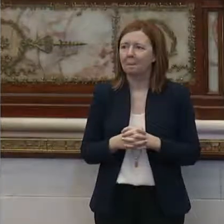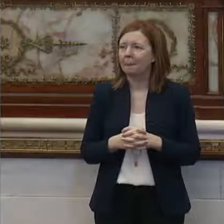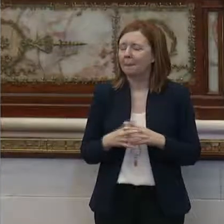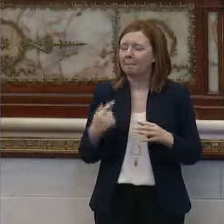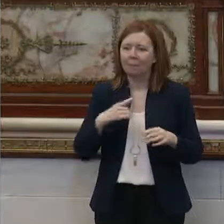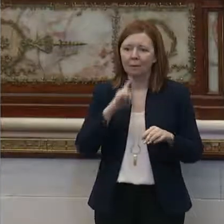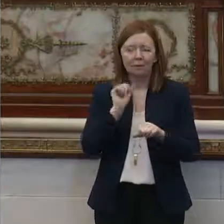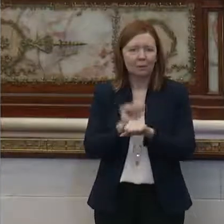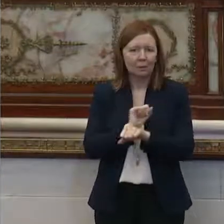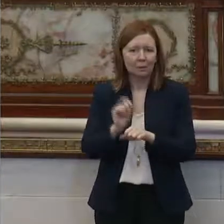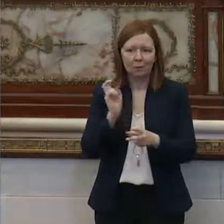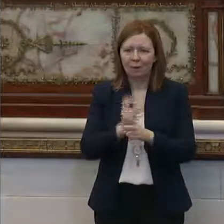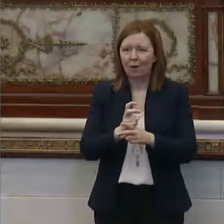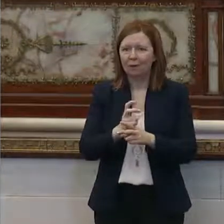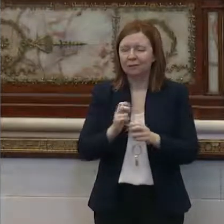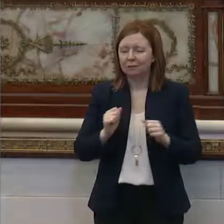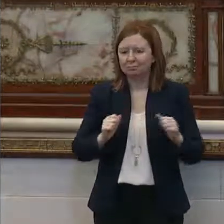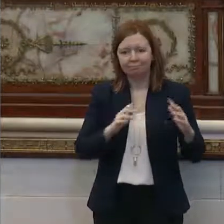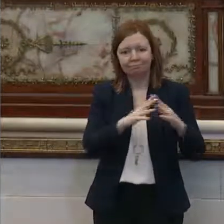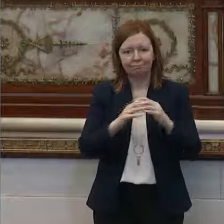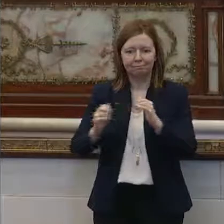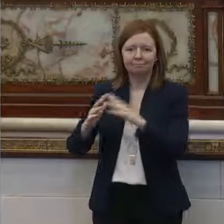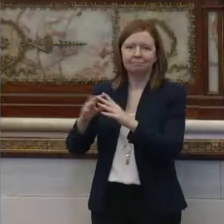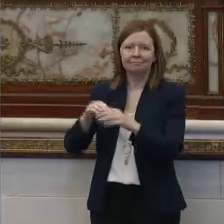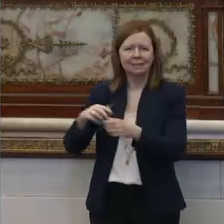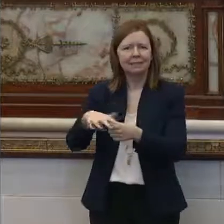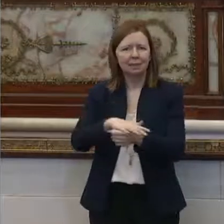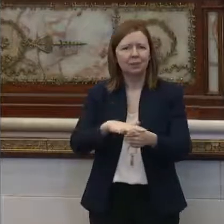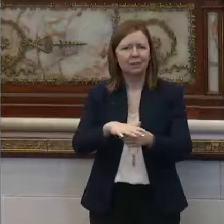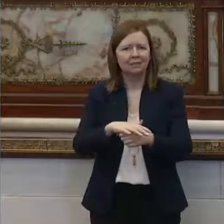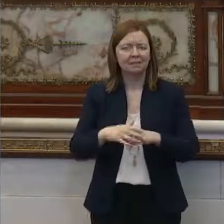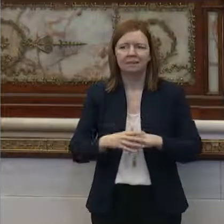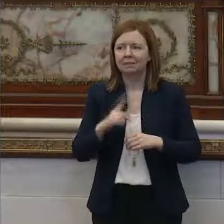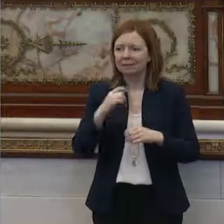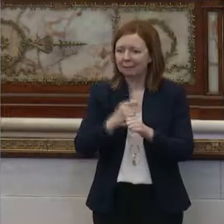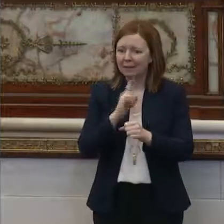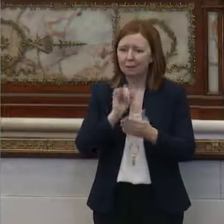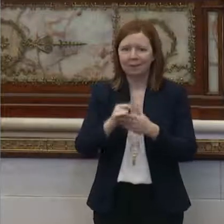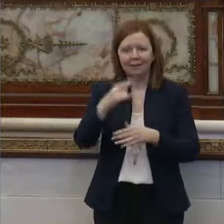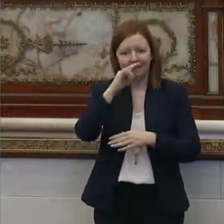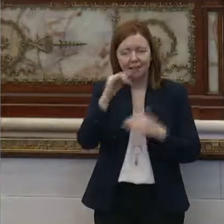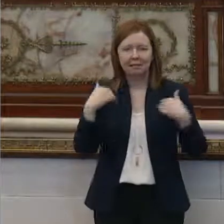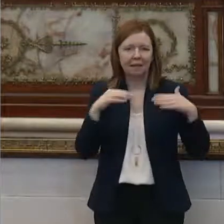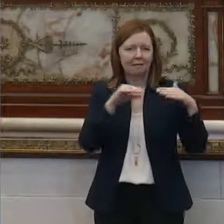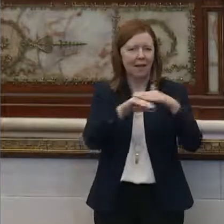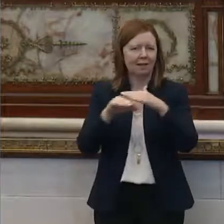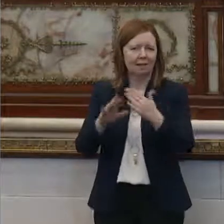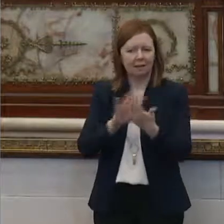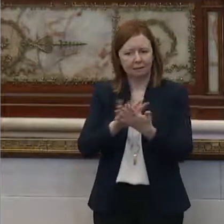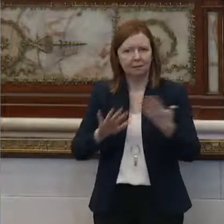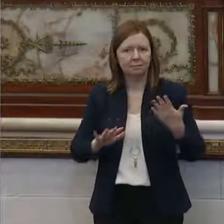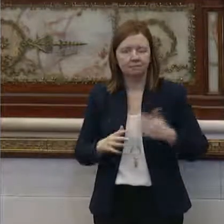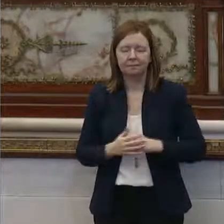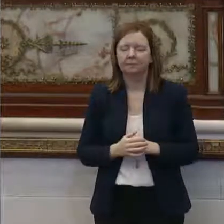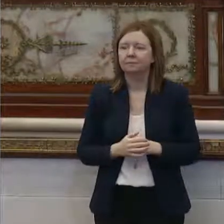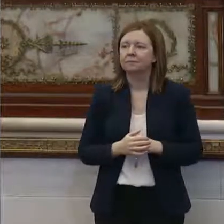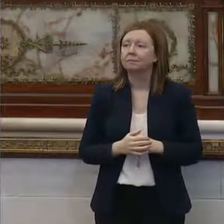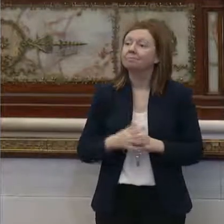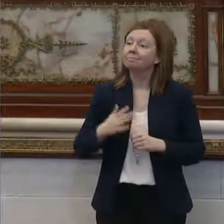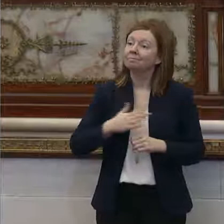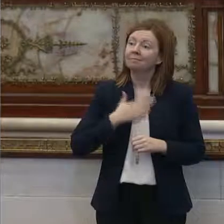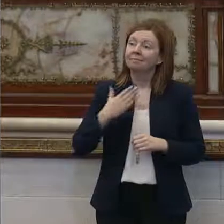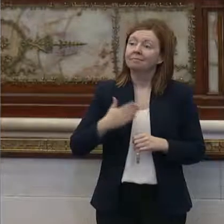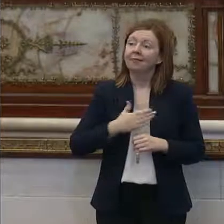worked so hard to get into the neighborhoods to make sure that kids have access to. So I'm glad to see